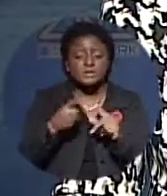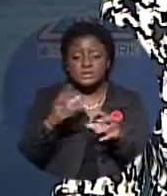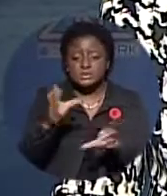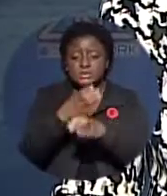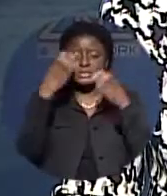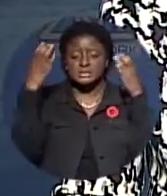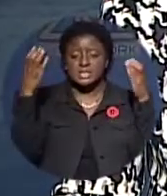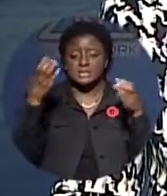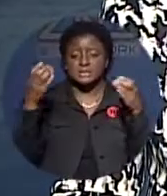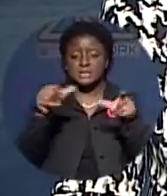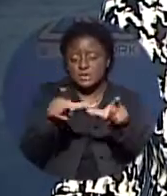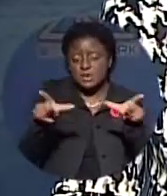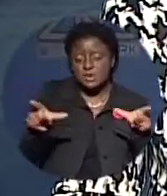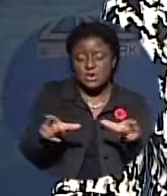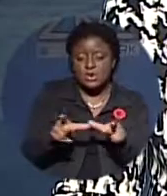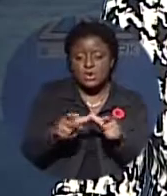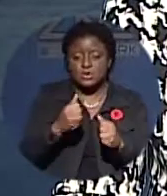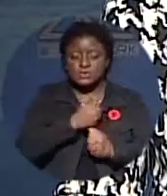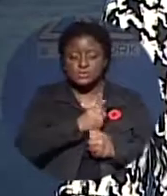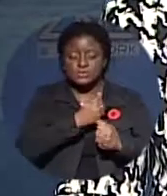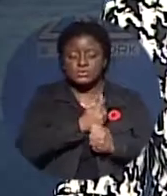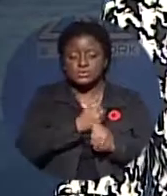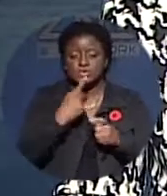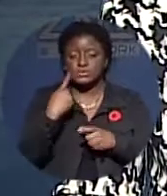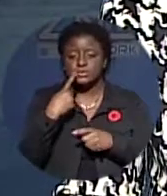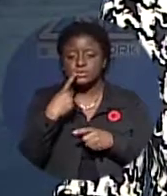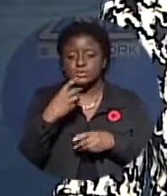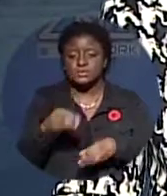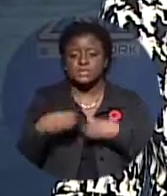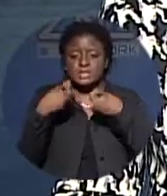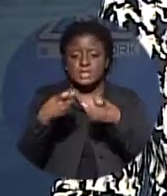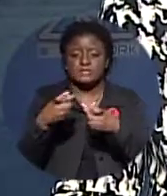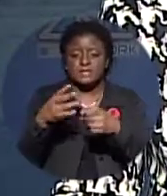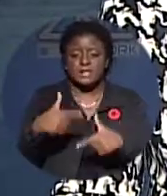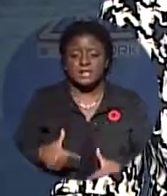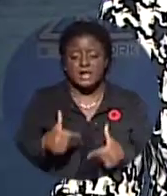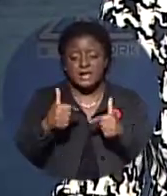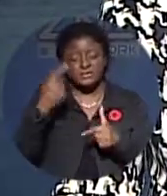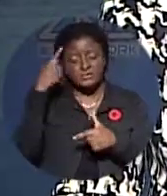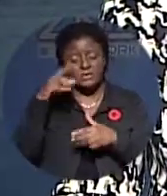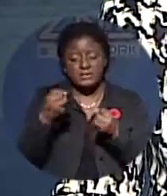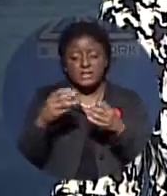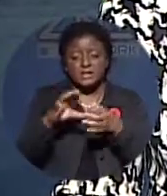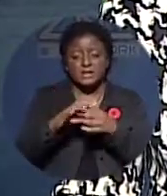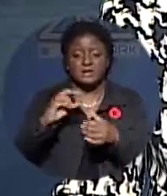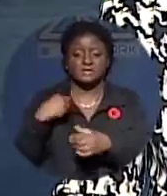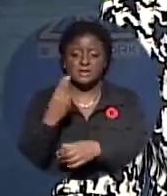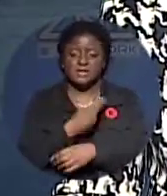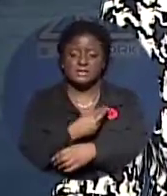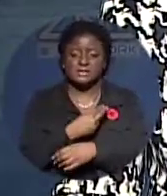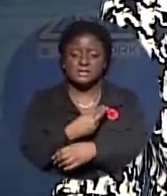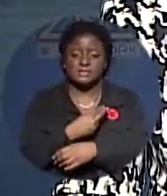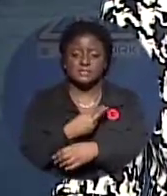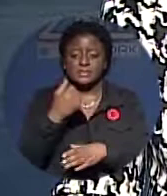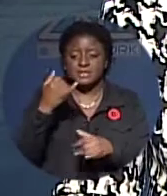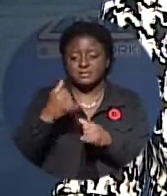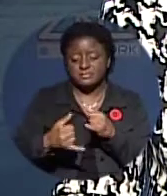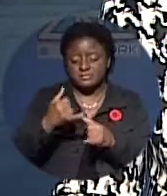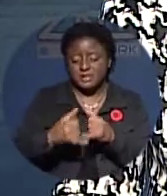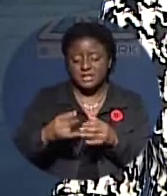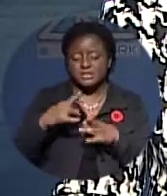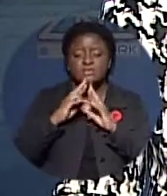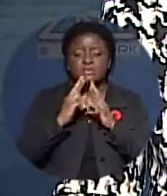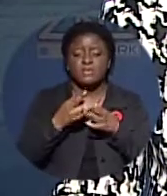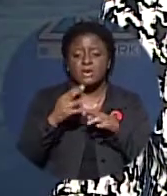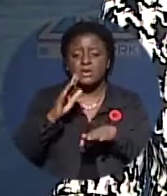very own local soldiers who put their lives on the line for so many of us. In her final report on the war vets, Ianthea Smith sits